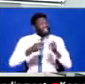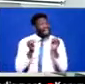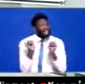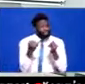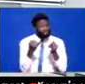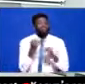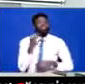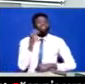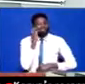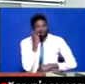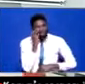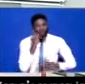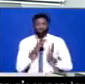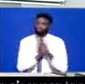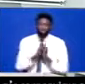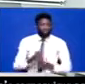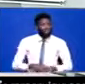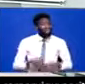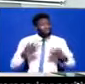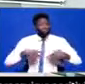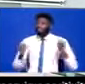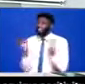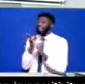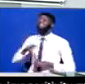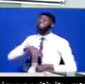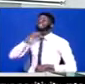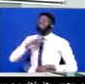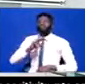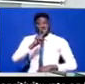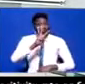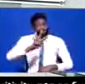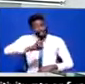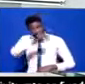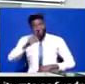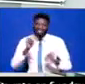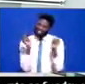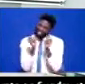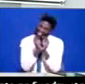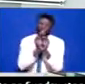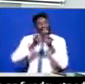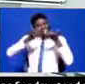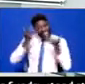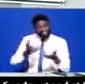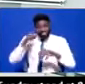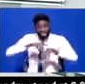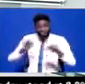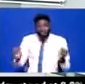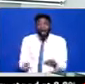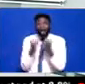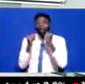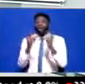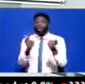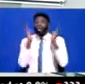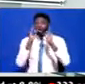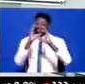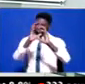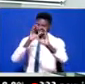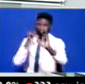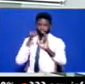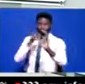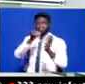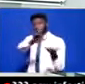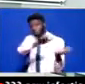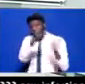At least 13 people have died and 24 others are nursing serious injuries after a fuel tanker overturned and burst into flames in